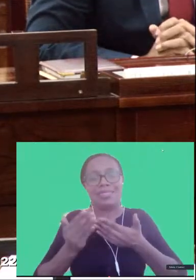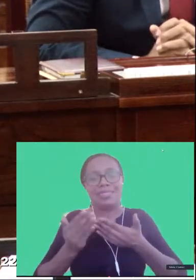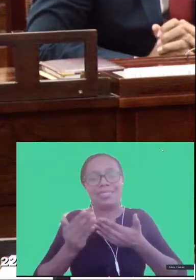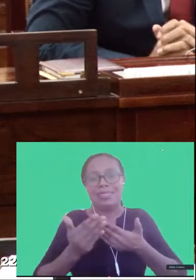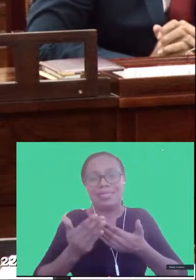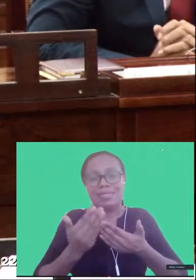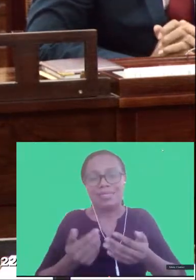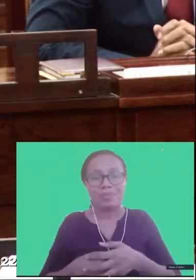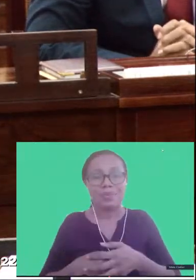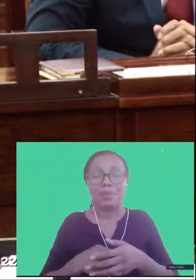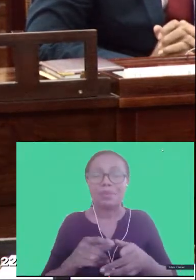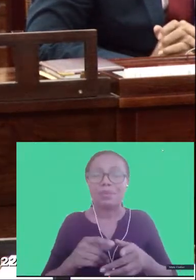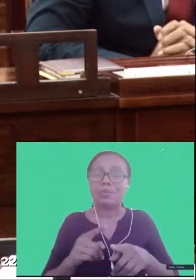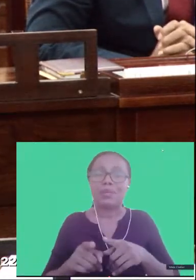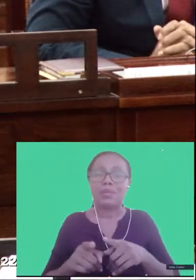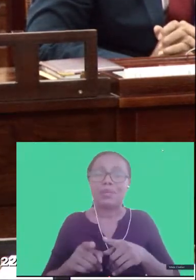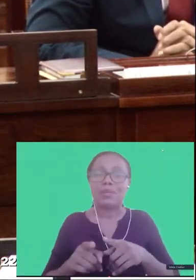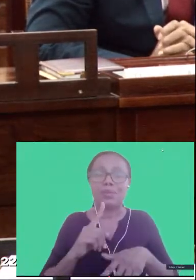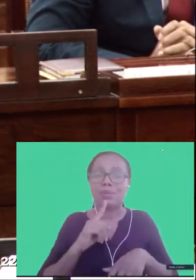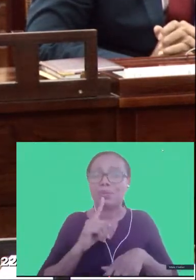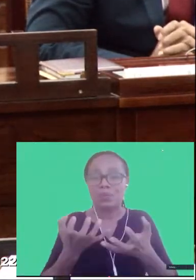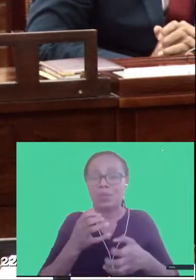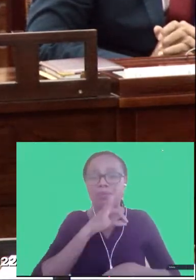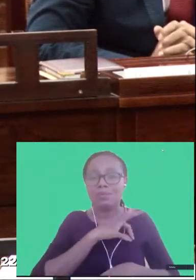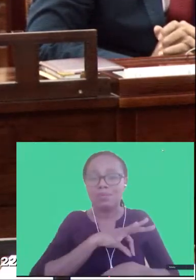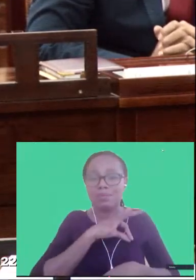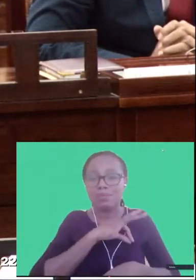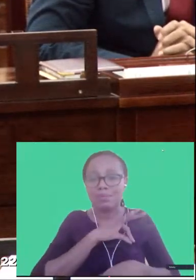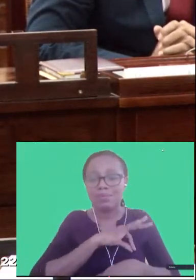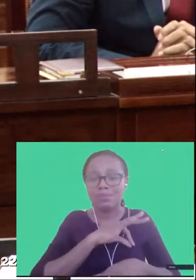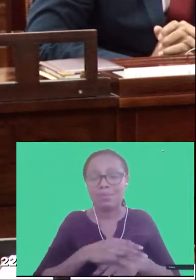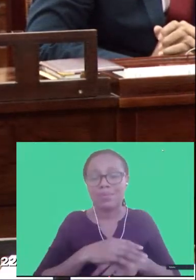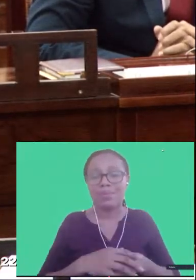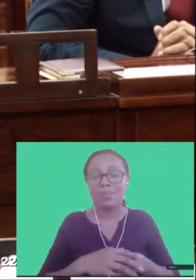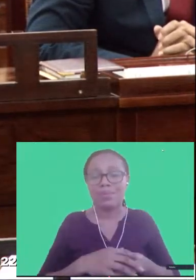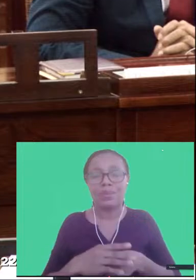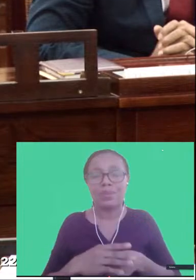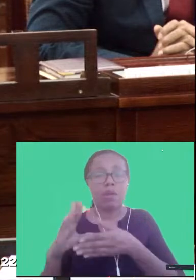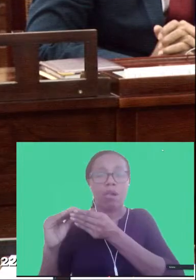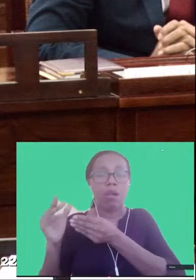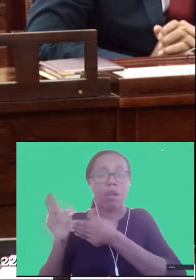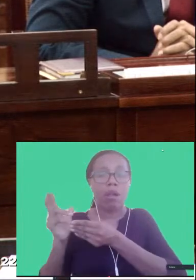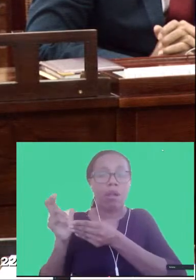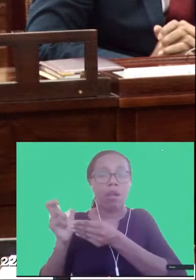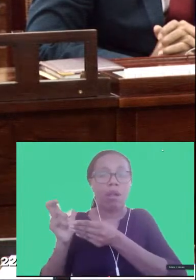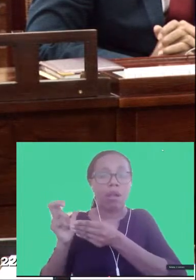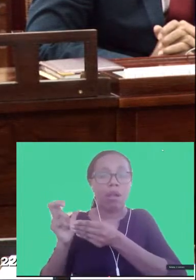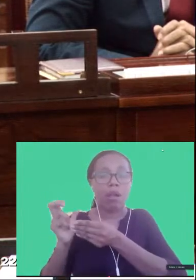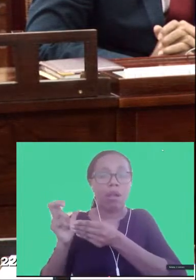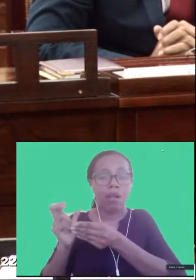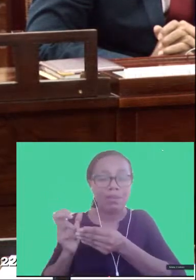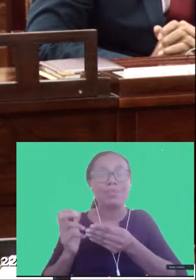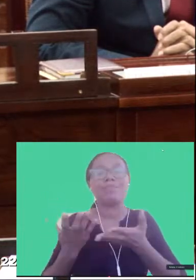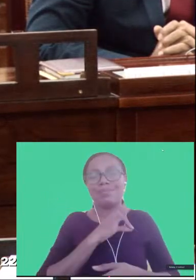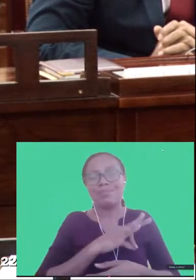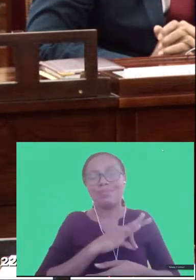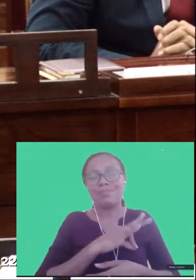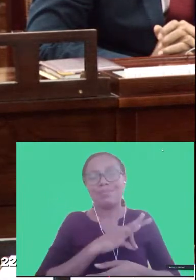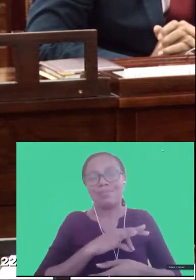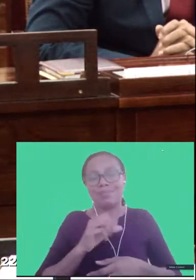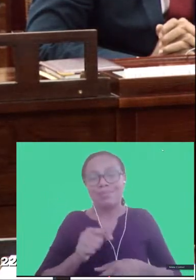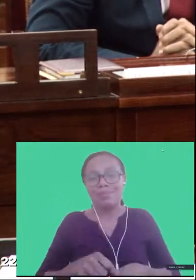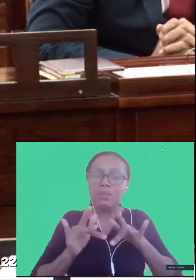a lot of what they have said in a more permanently recorded fashion, rather than simply listen and try to remember. But I thank them